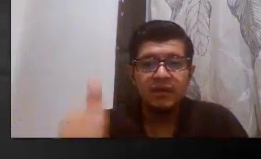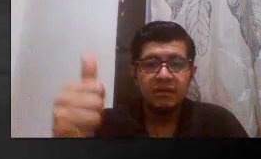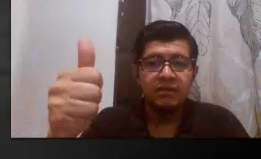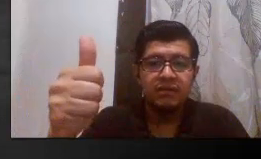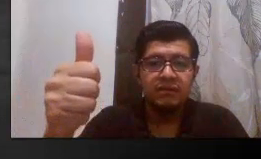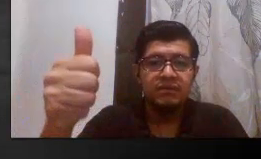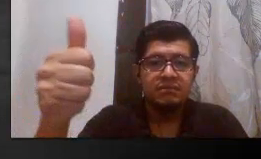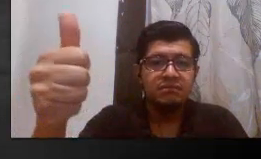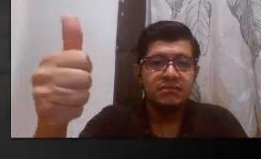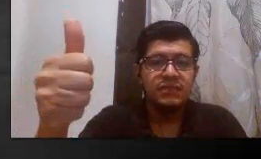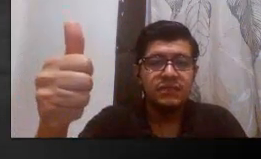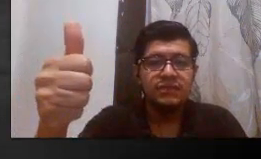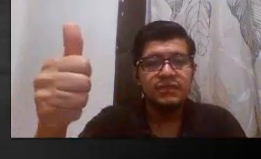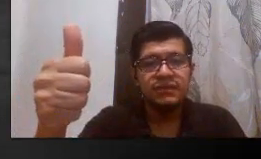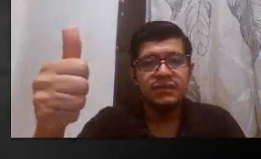okay.